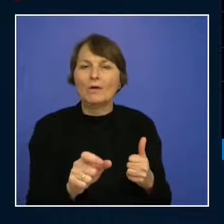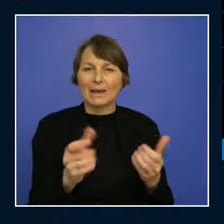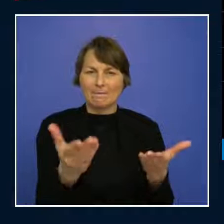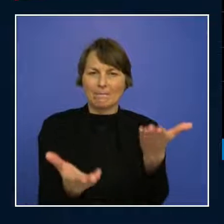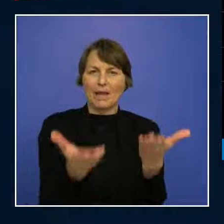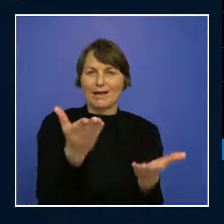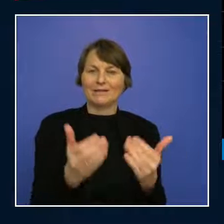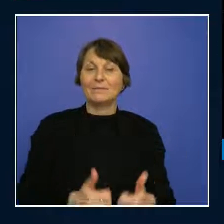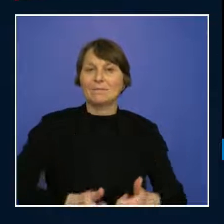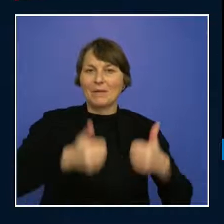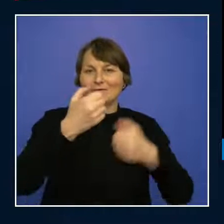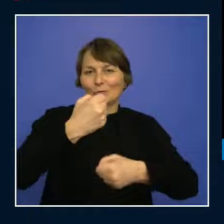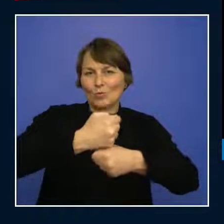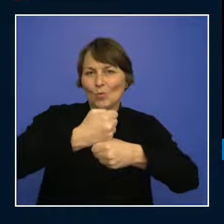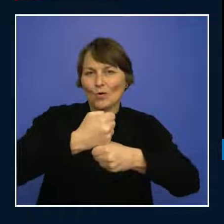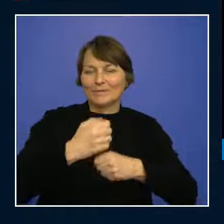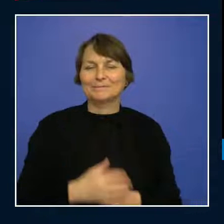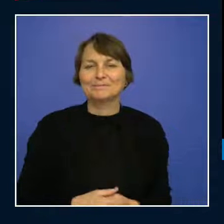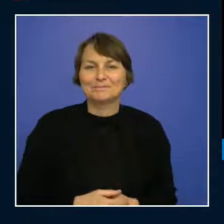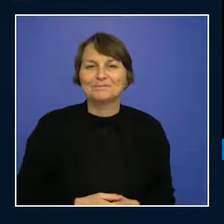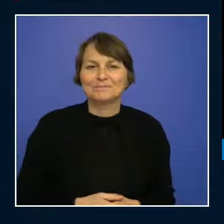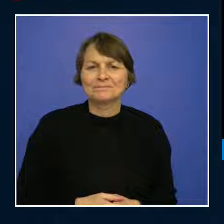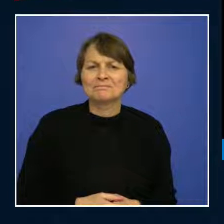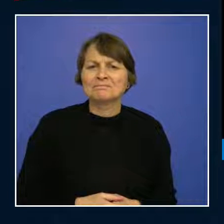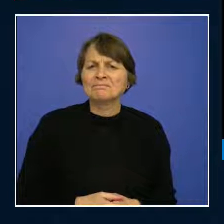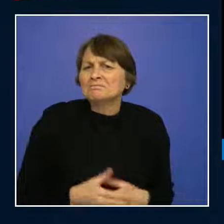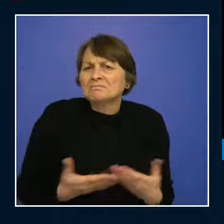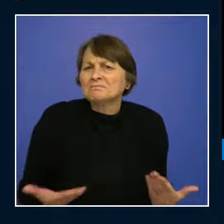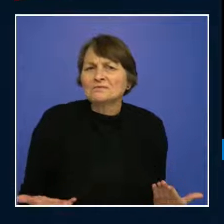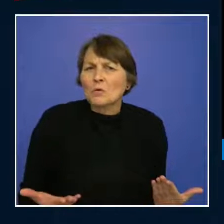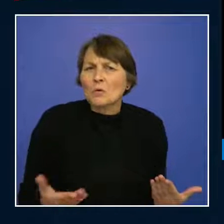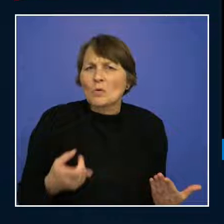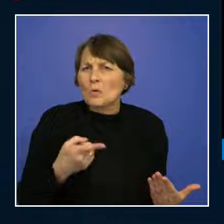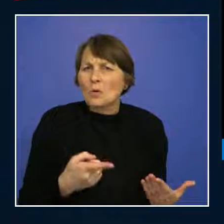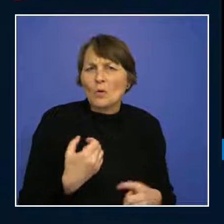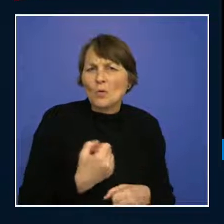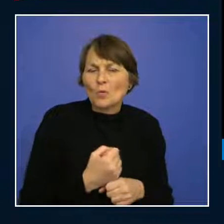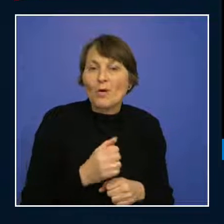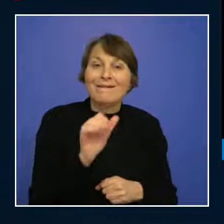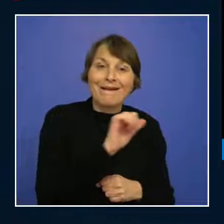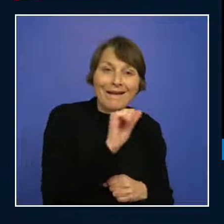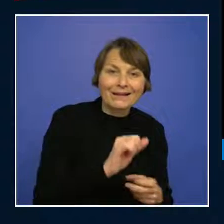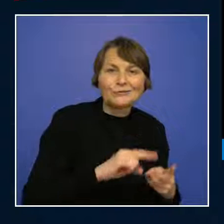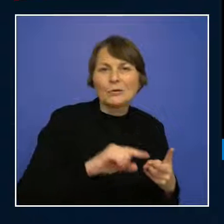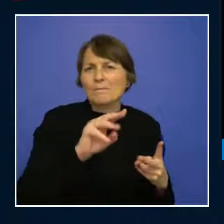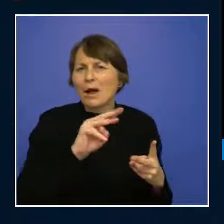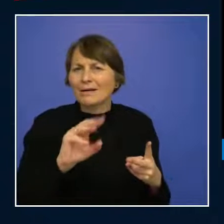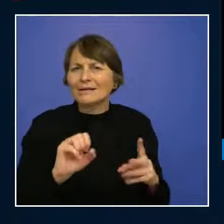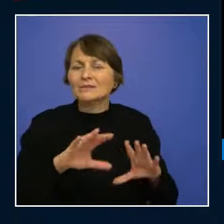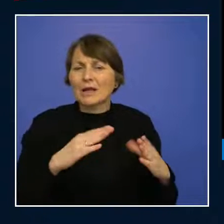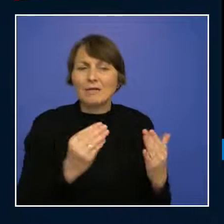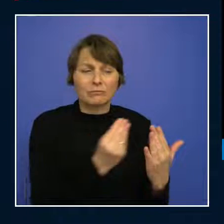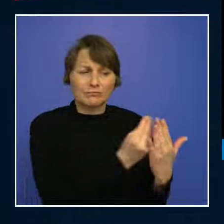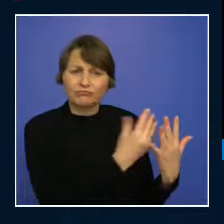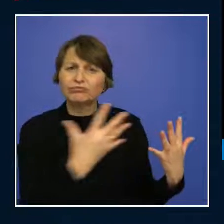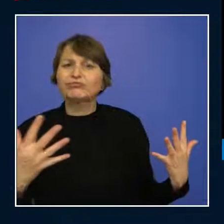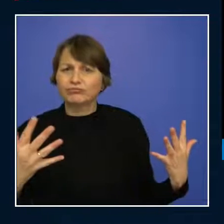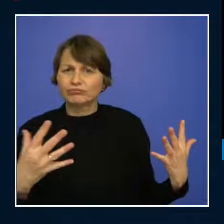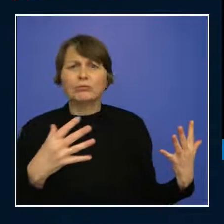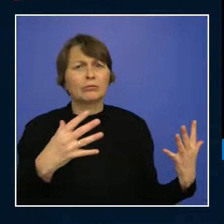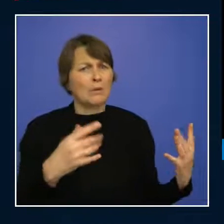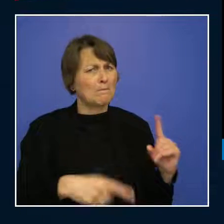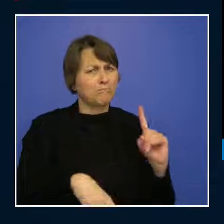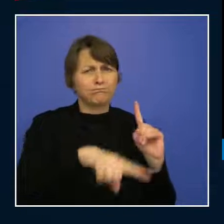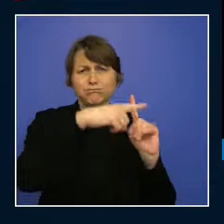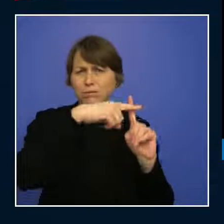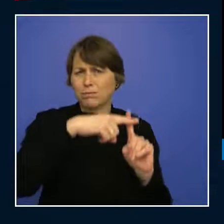of why you want to use a load balancer from Azure and from Microsoft, there are a lot of benefits of it. One of the